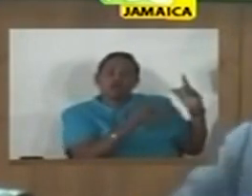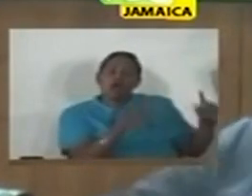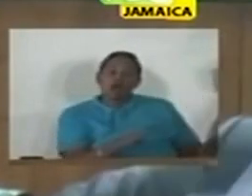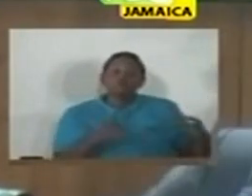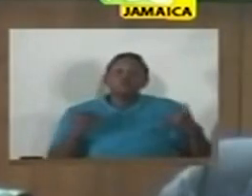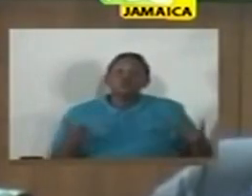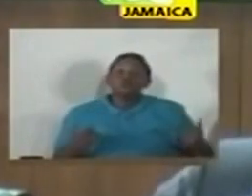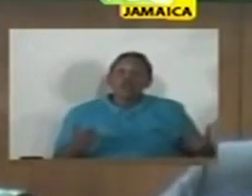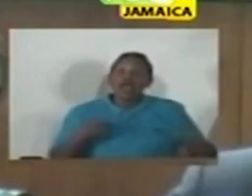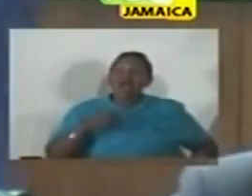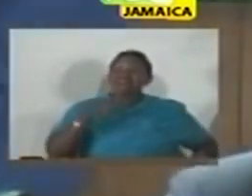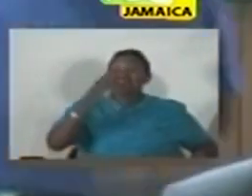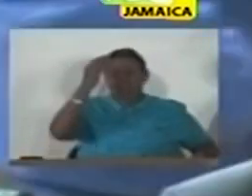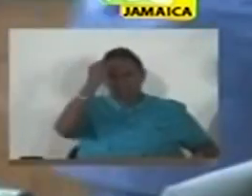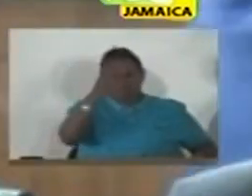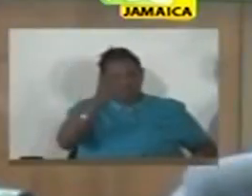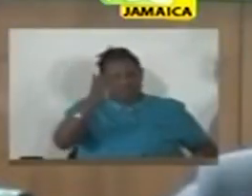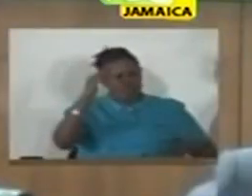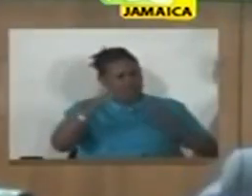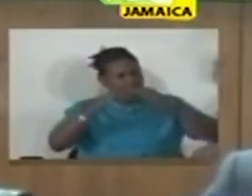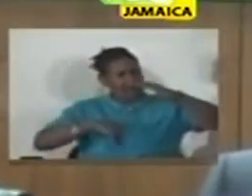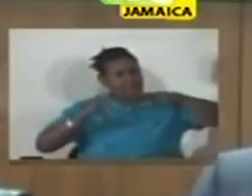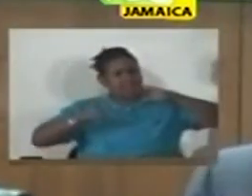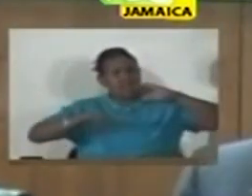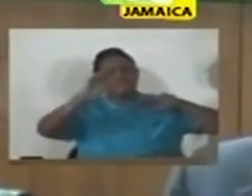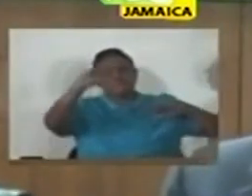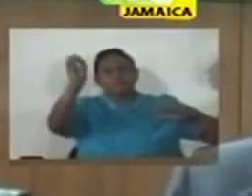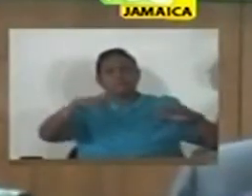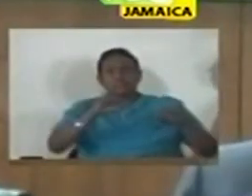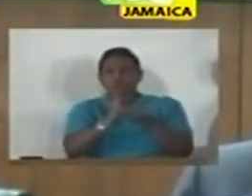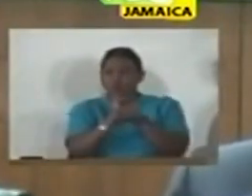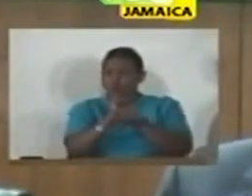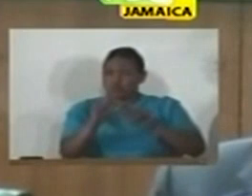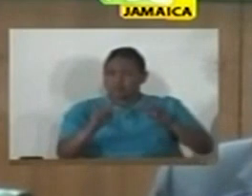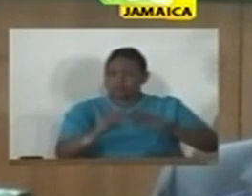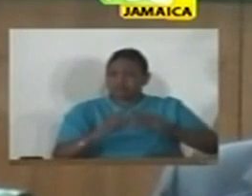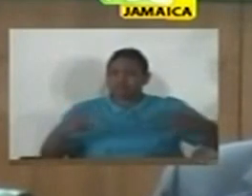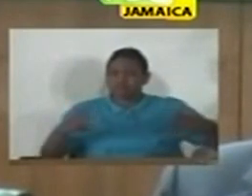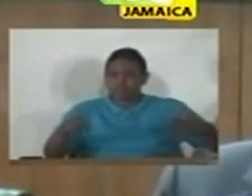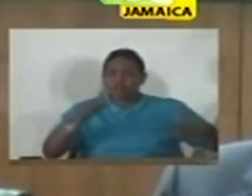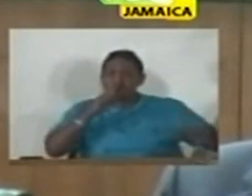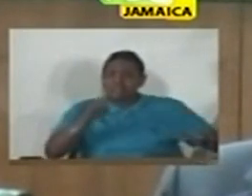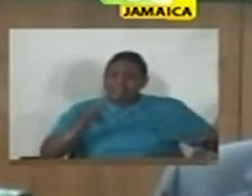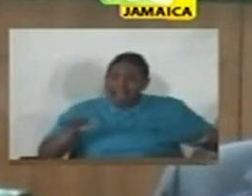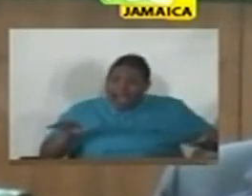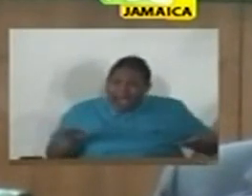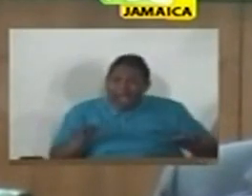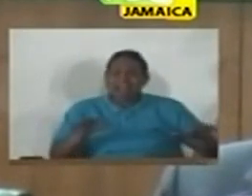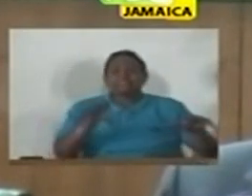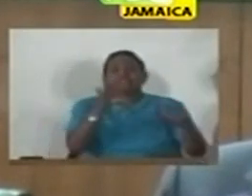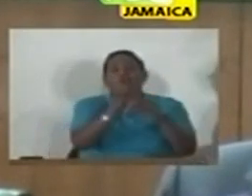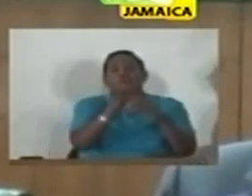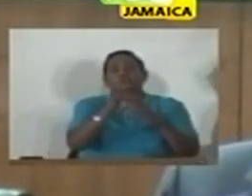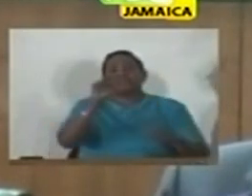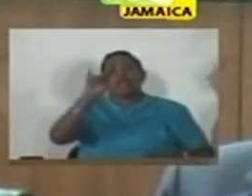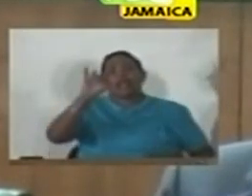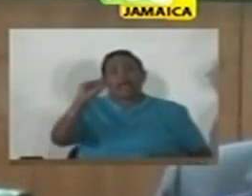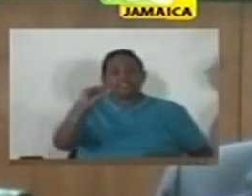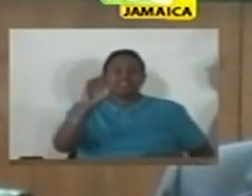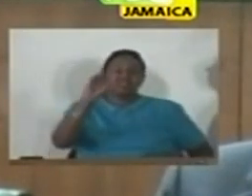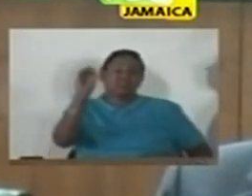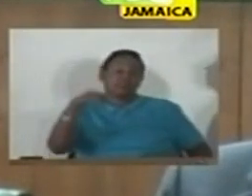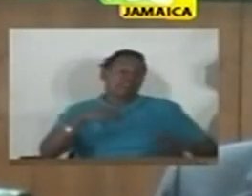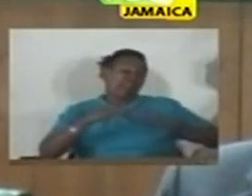Today, as I speak, less than 50% of the workforce are active contributors to the NIS. This